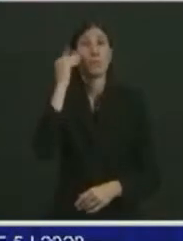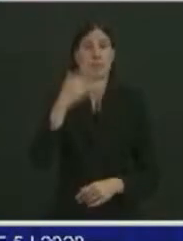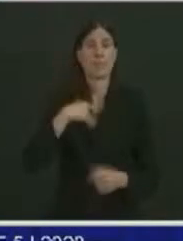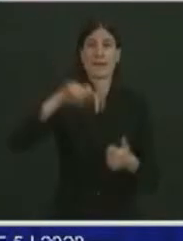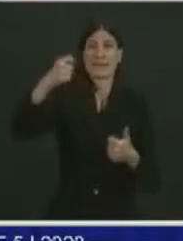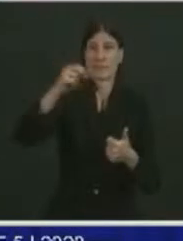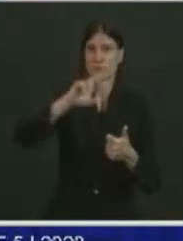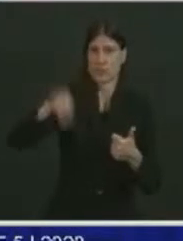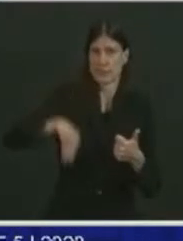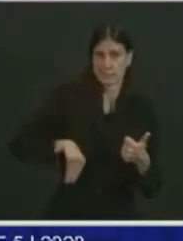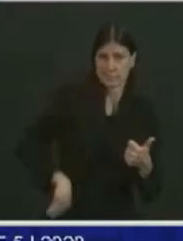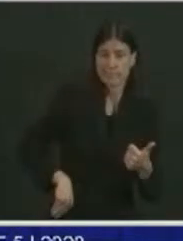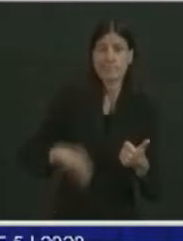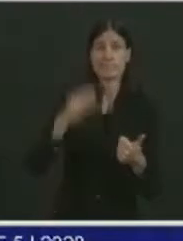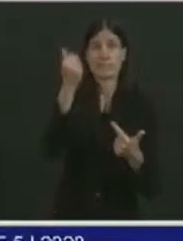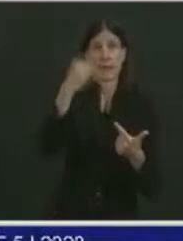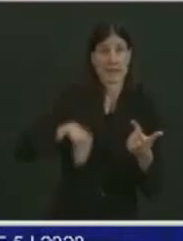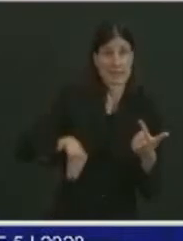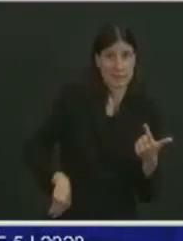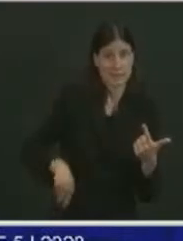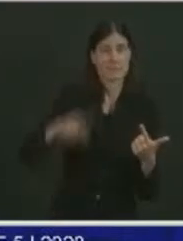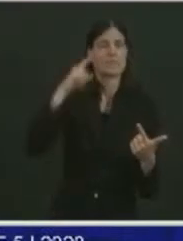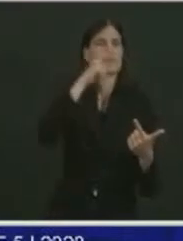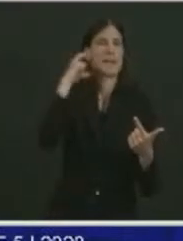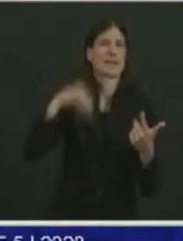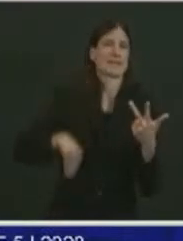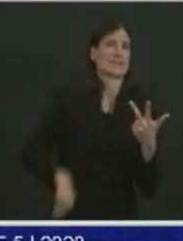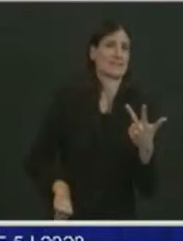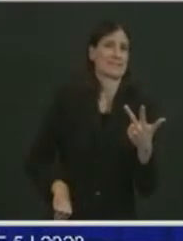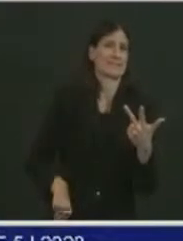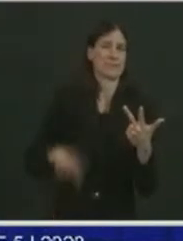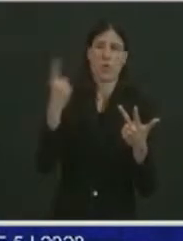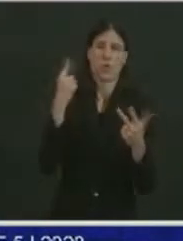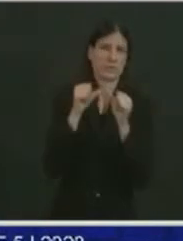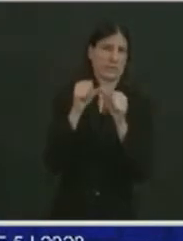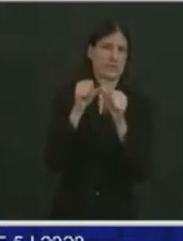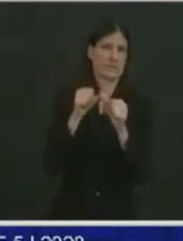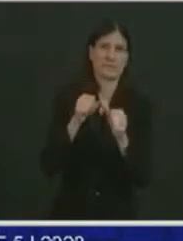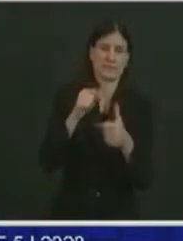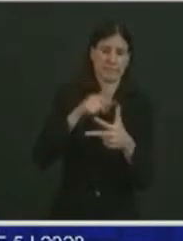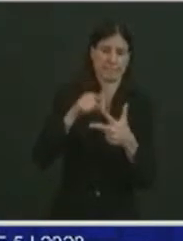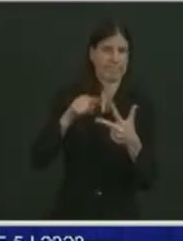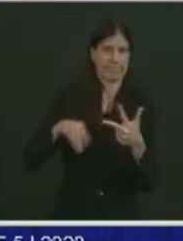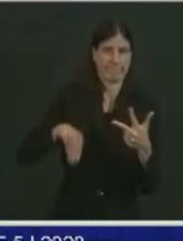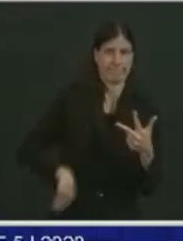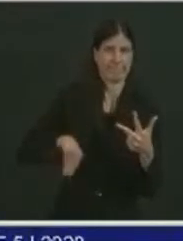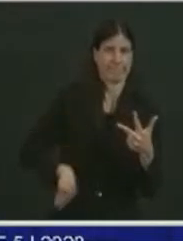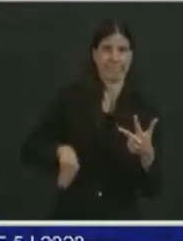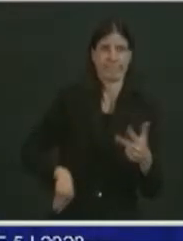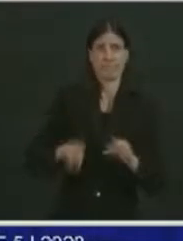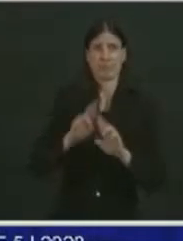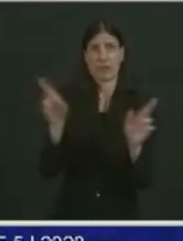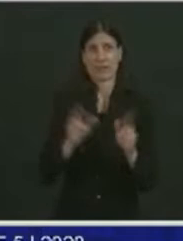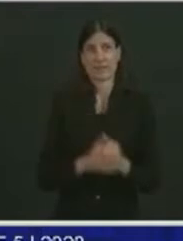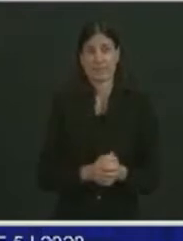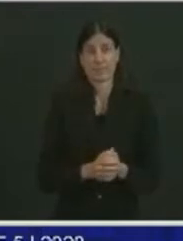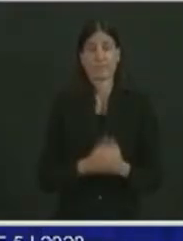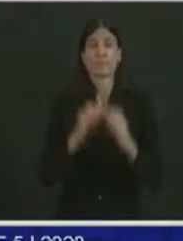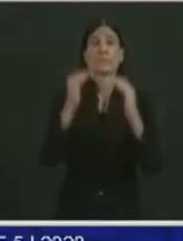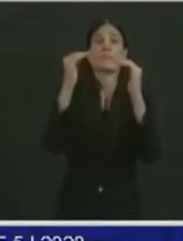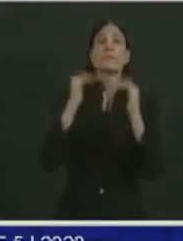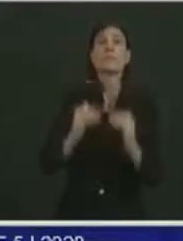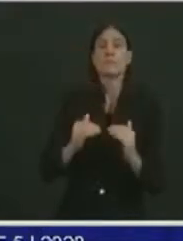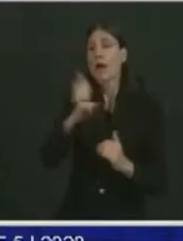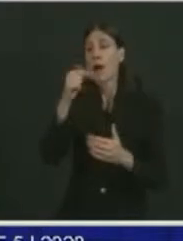There are a number of additional executive orders also that I have extended. I want to go through them quickly.